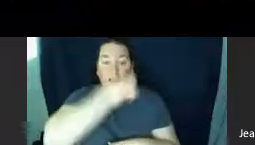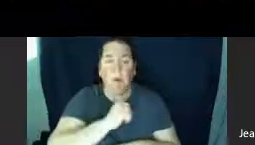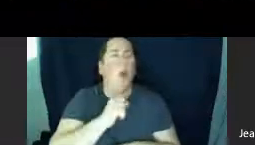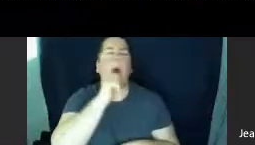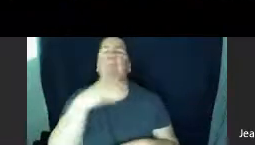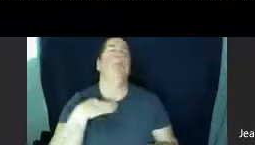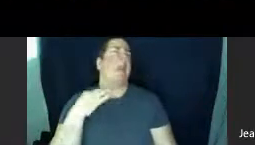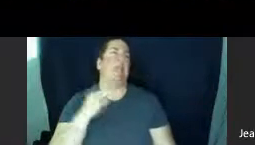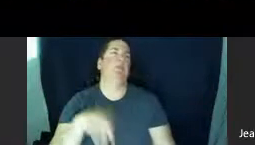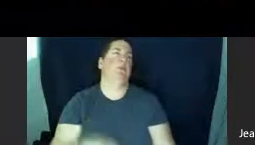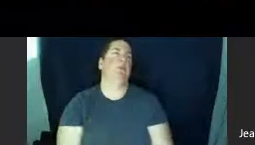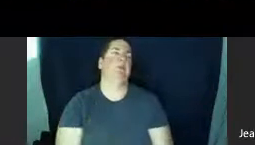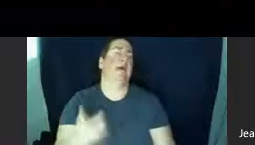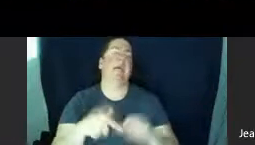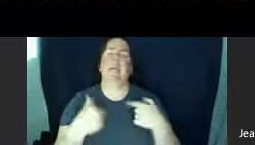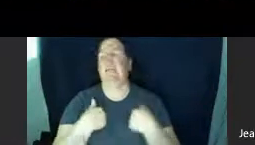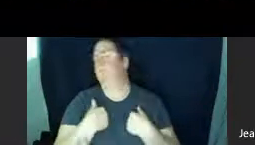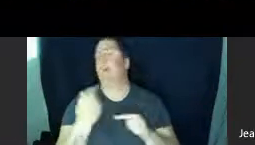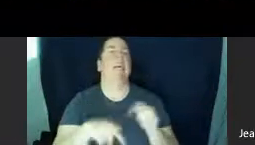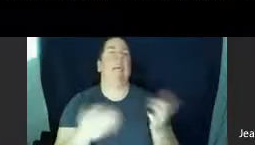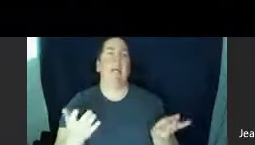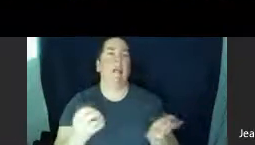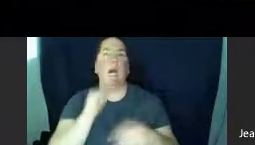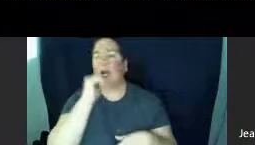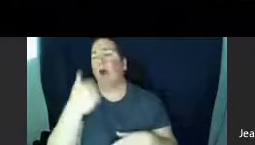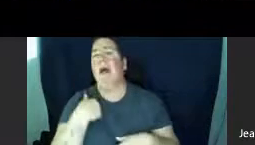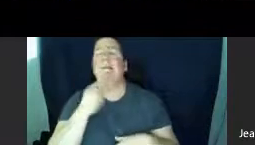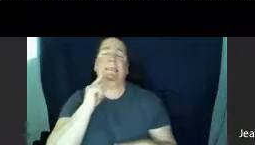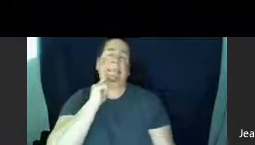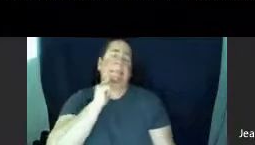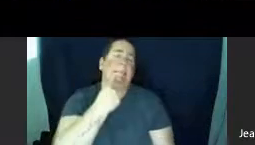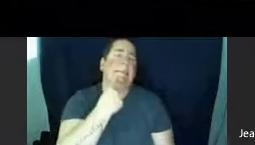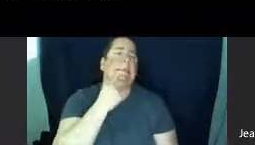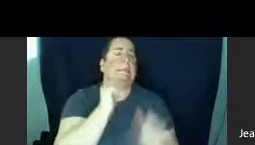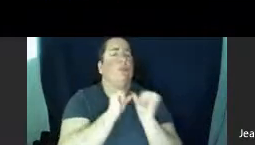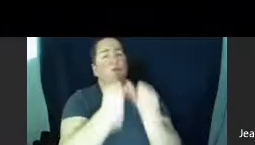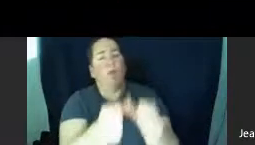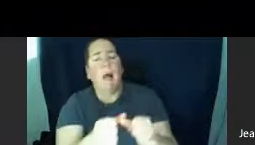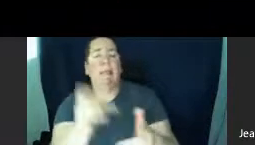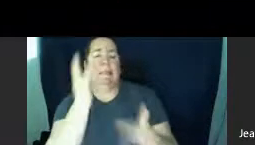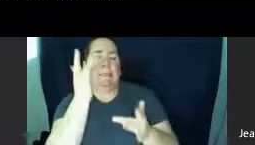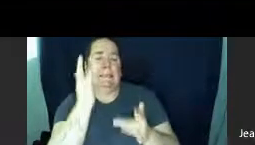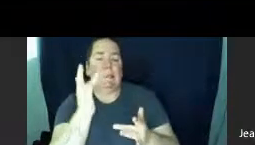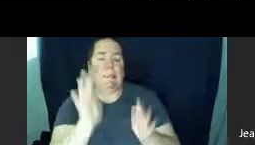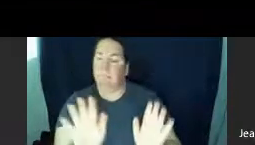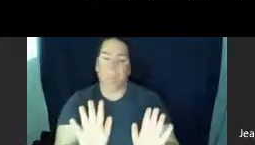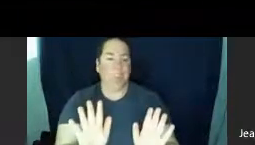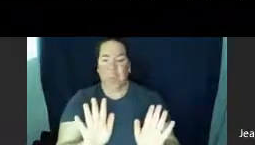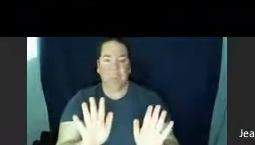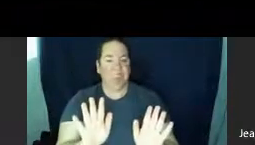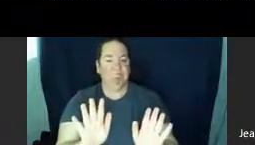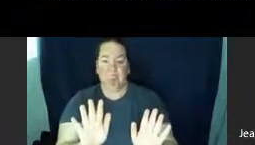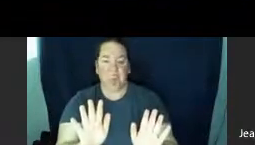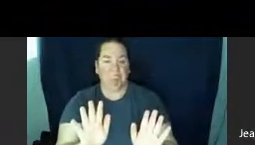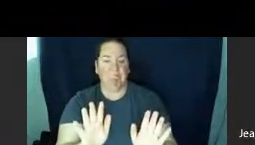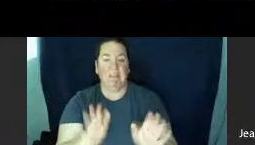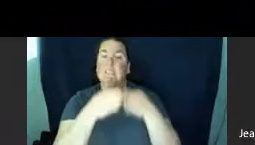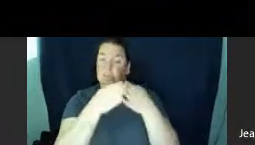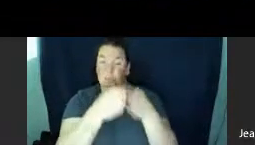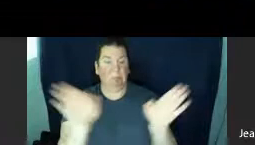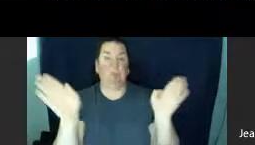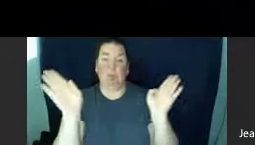eligible because you don't have maybe a severe chronic disease. It's actually pretty broad, the